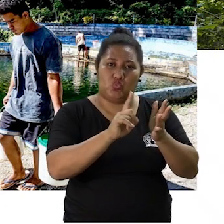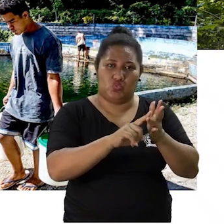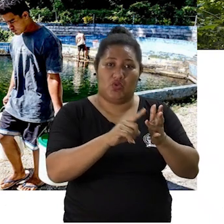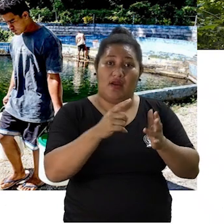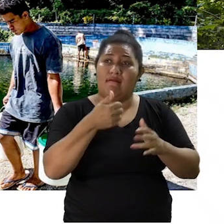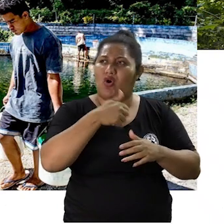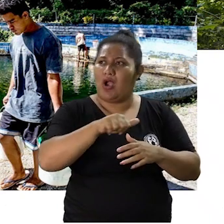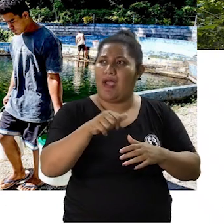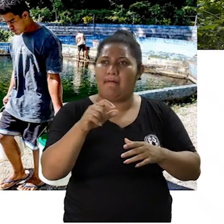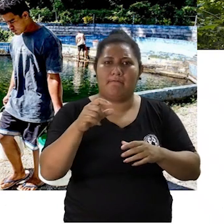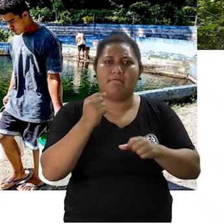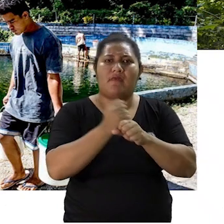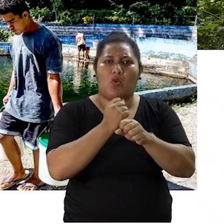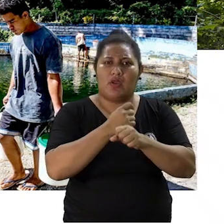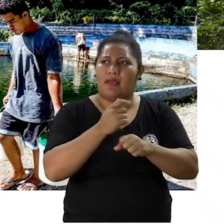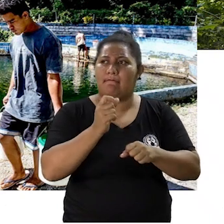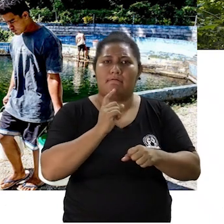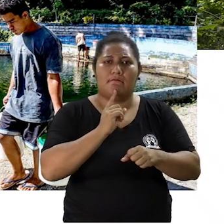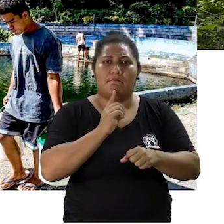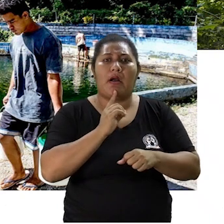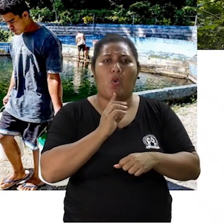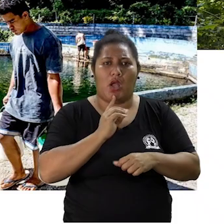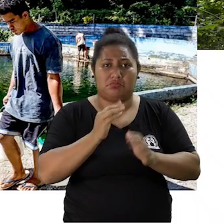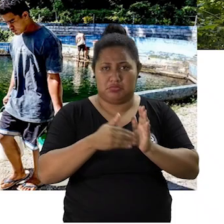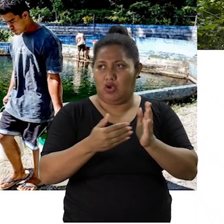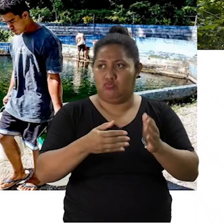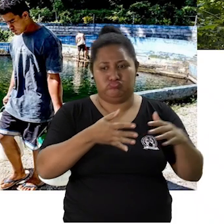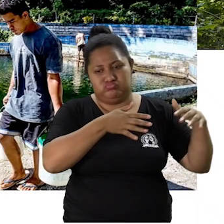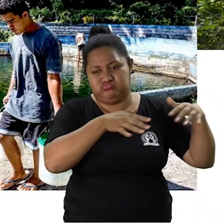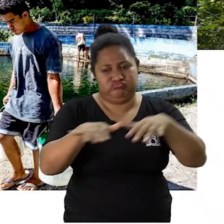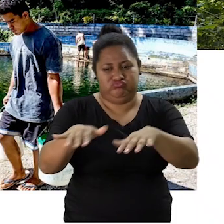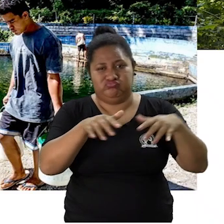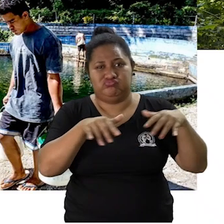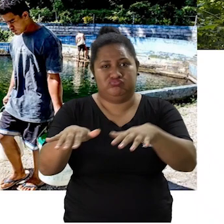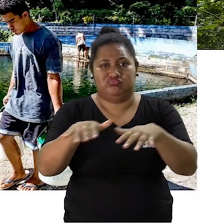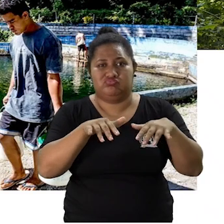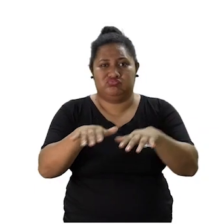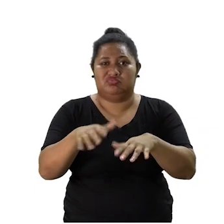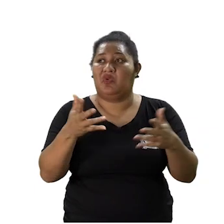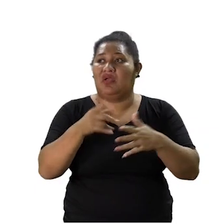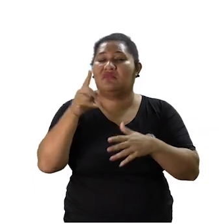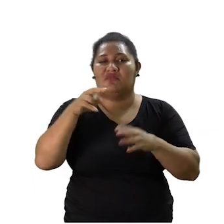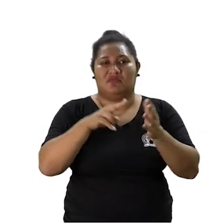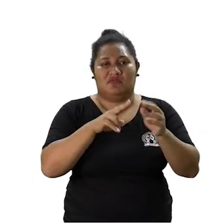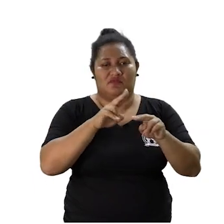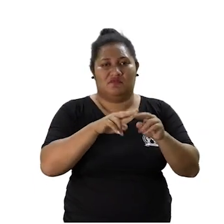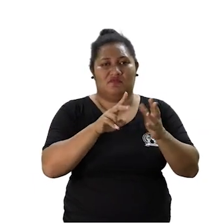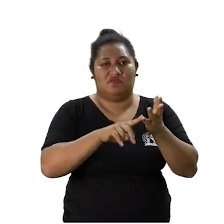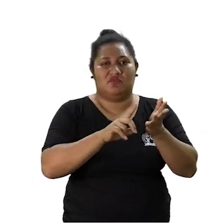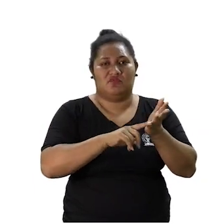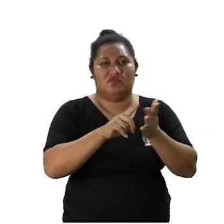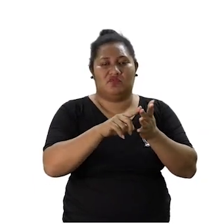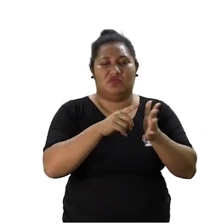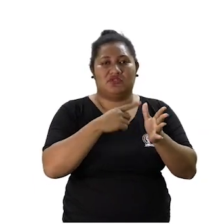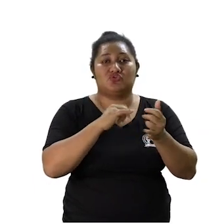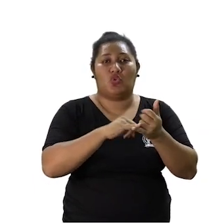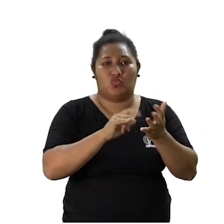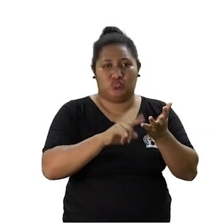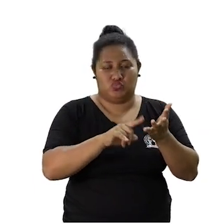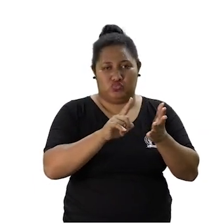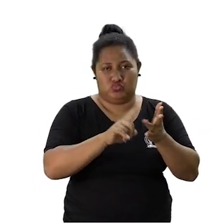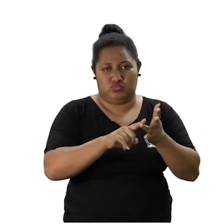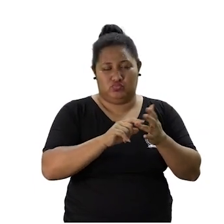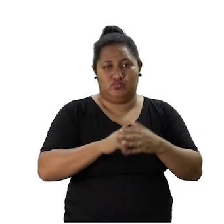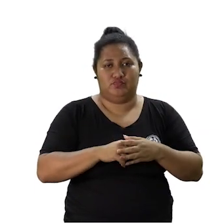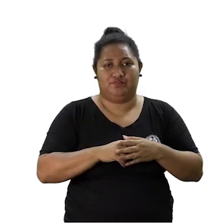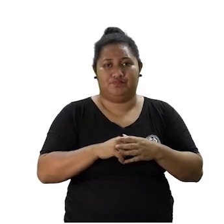O lo o maltemni, o lo tafe pele vai le fulua sou. Conservation areas are